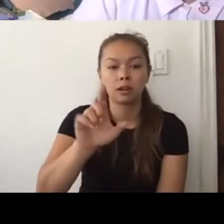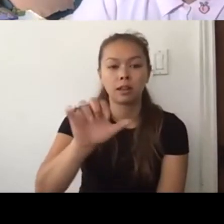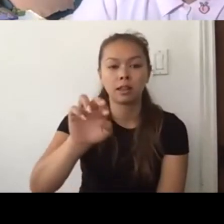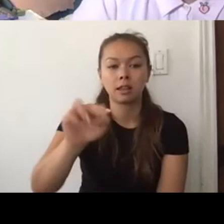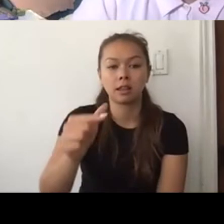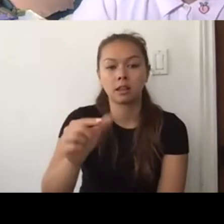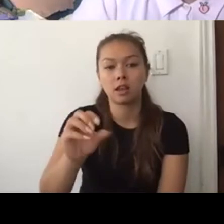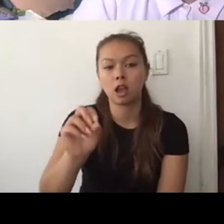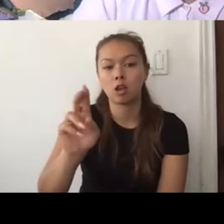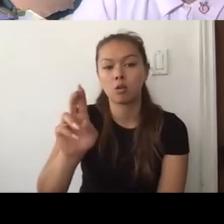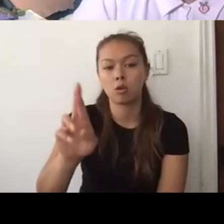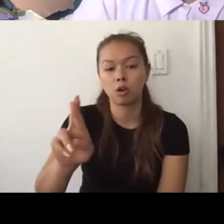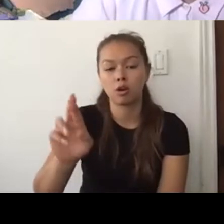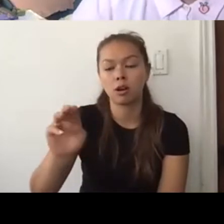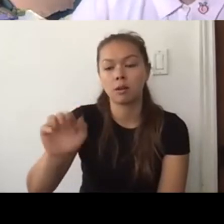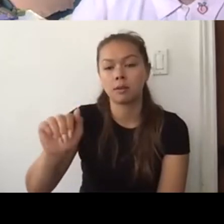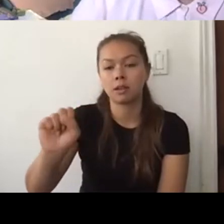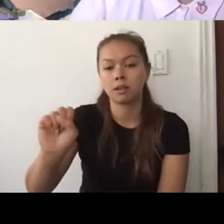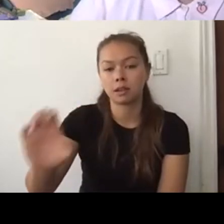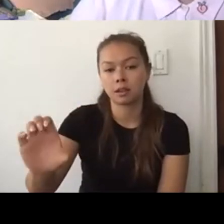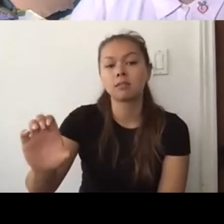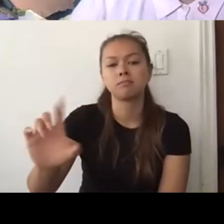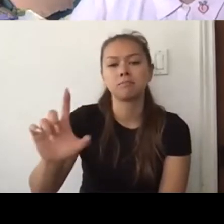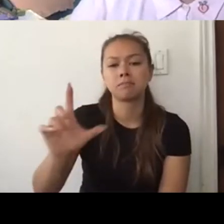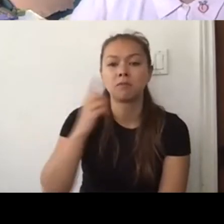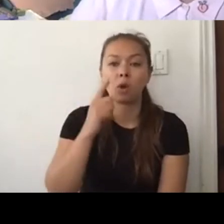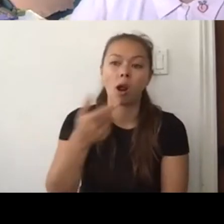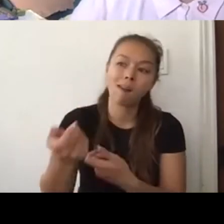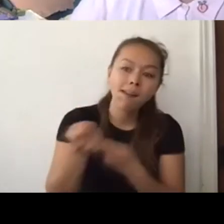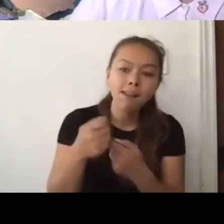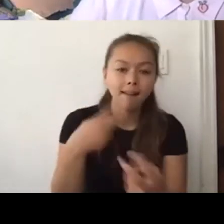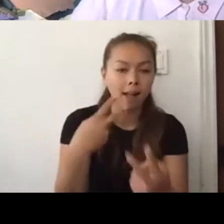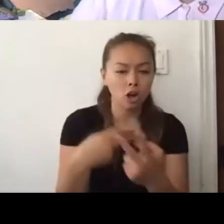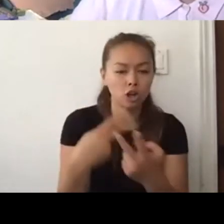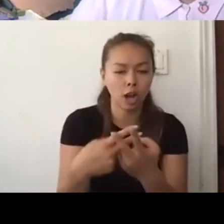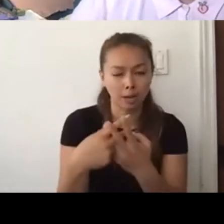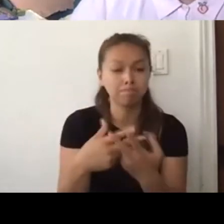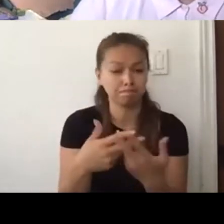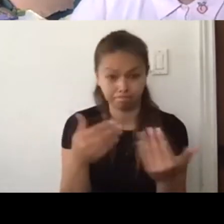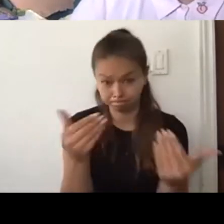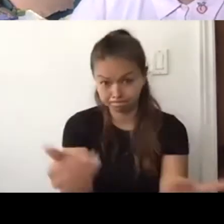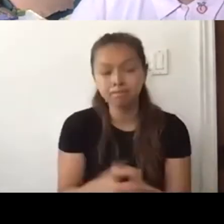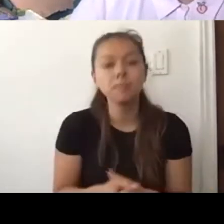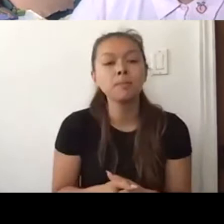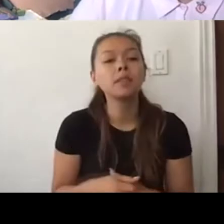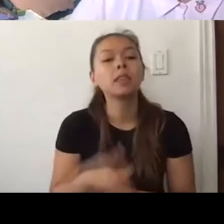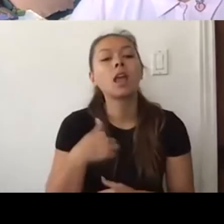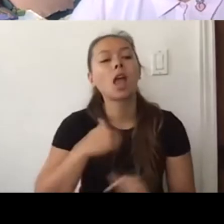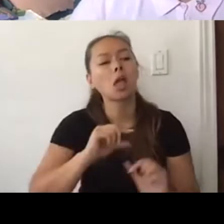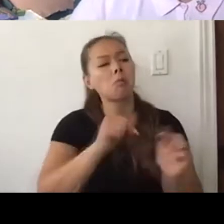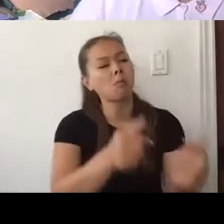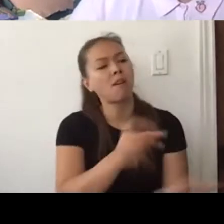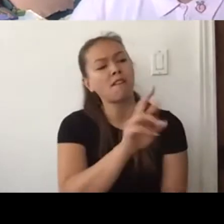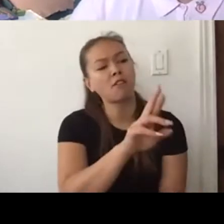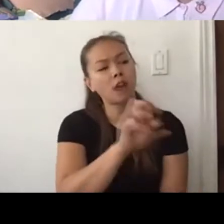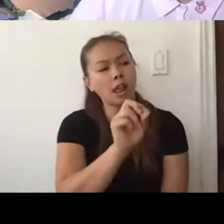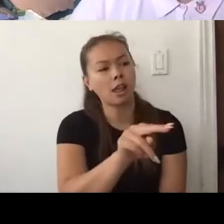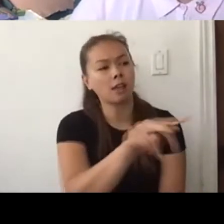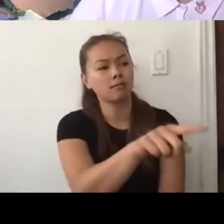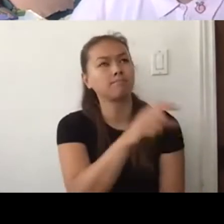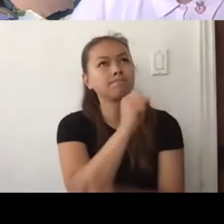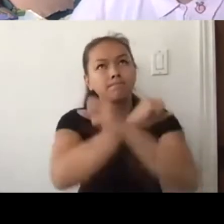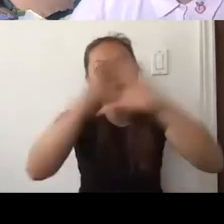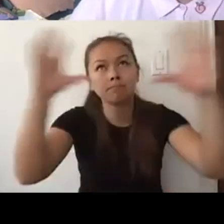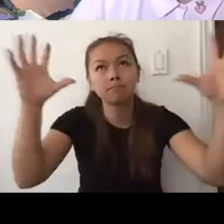I also want to turn this question over to Fran. And Fran, what I want to ask you specifically is when we think about the intersection of masculinity,